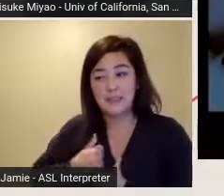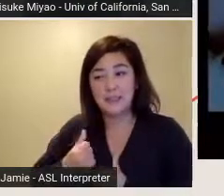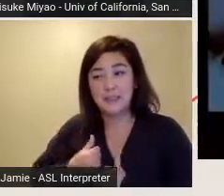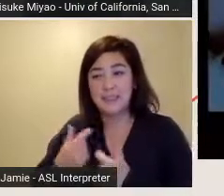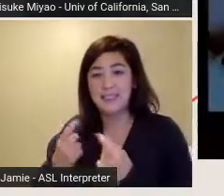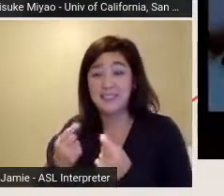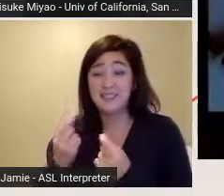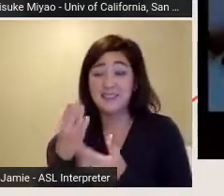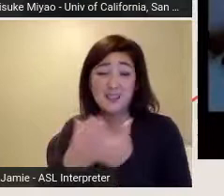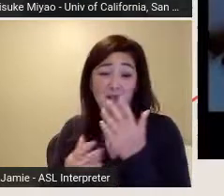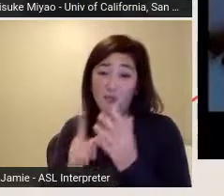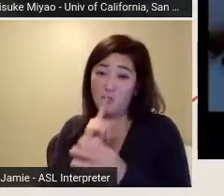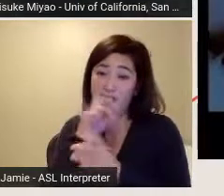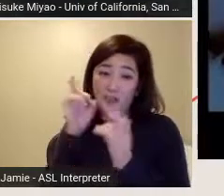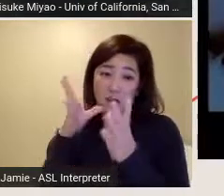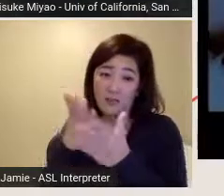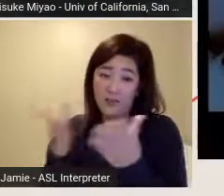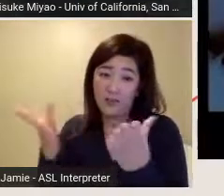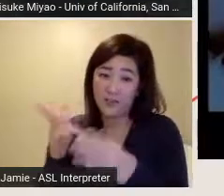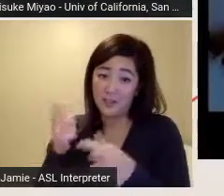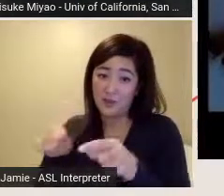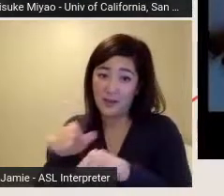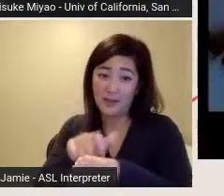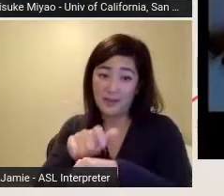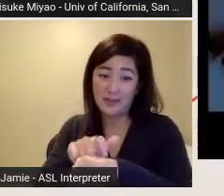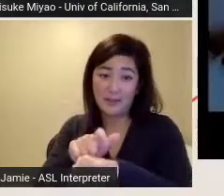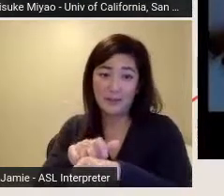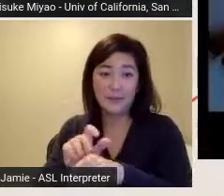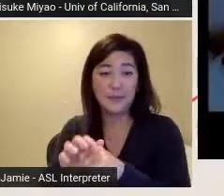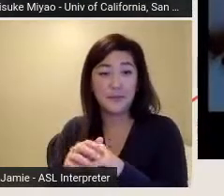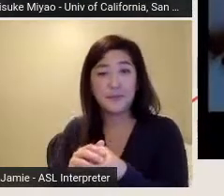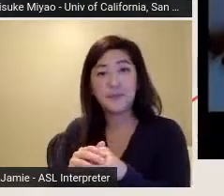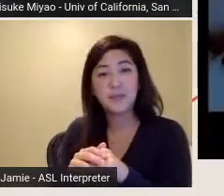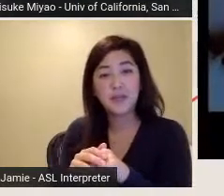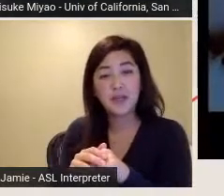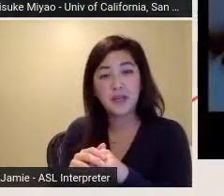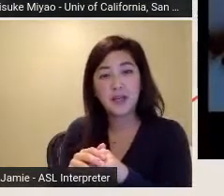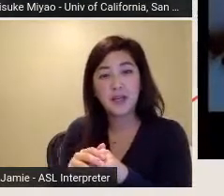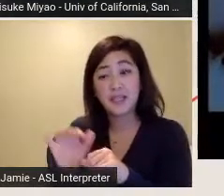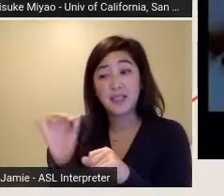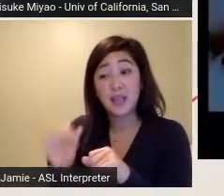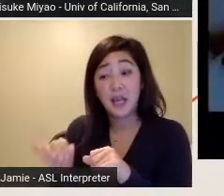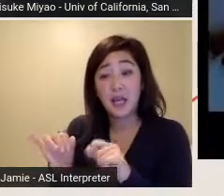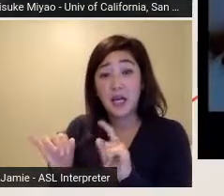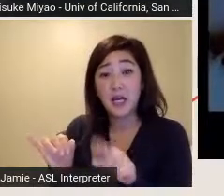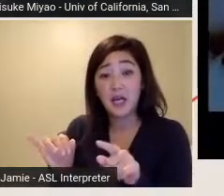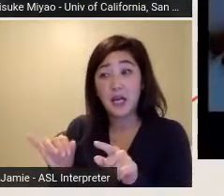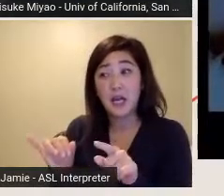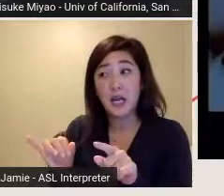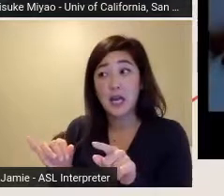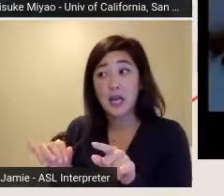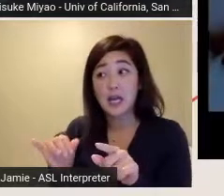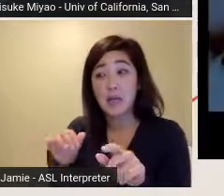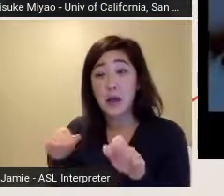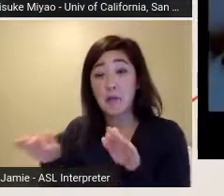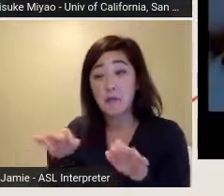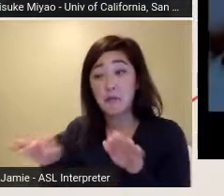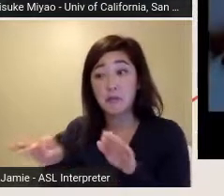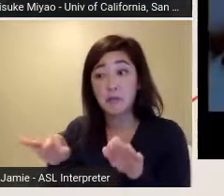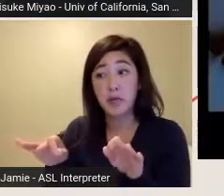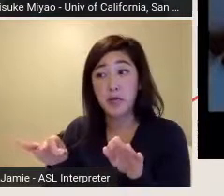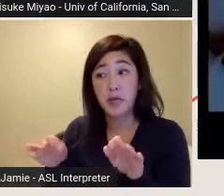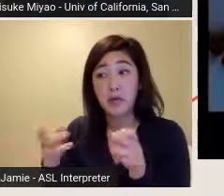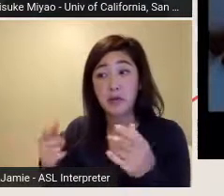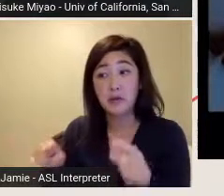period, to the extent that it really hasn't been fully fleshed out in a lot of curriculum within Japanese